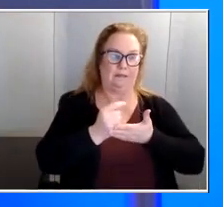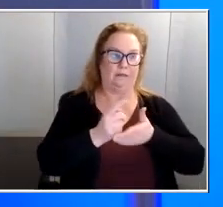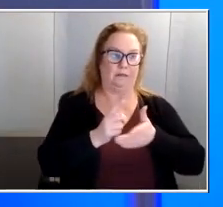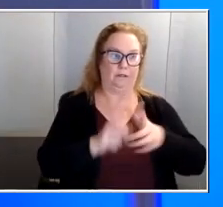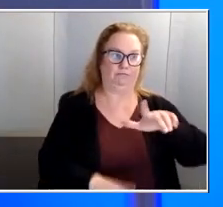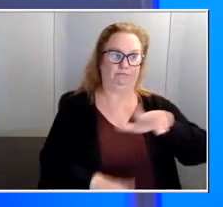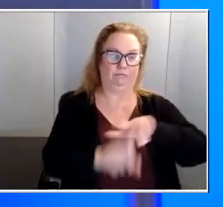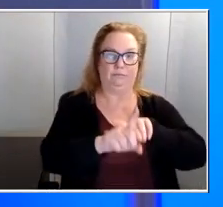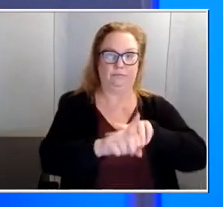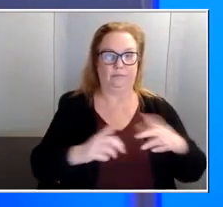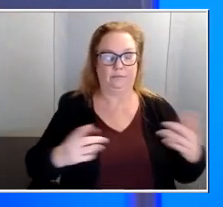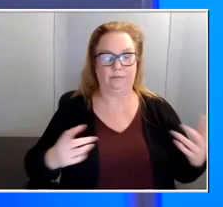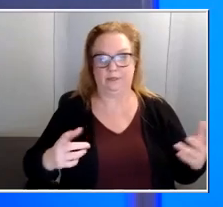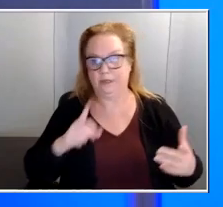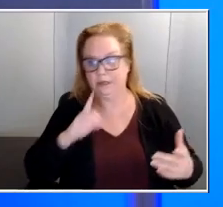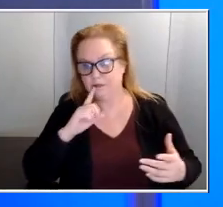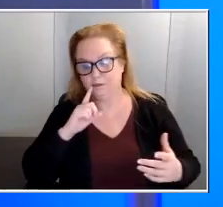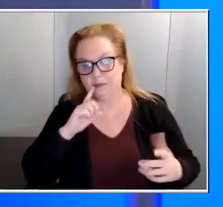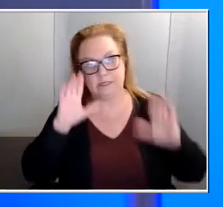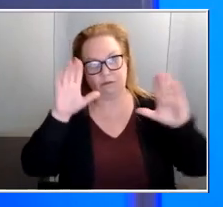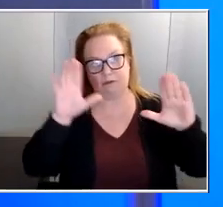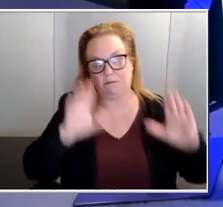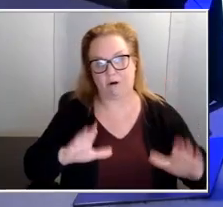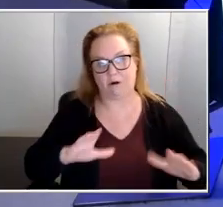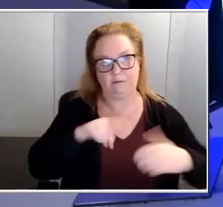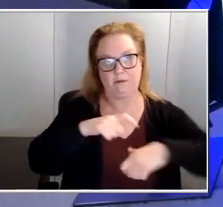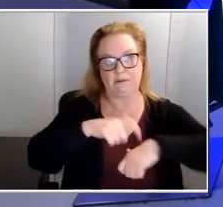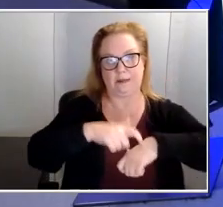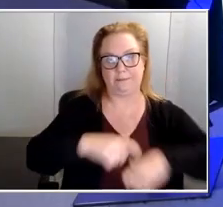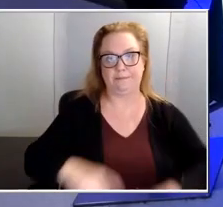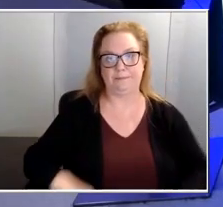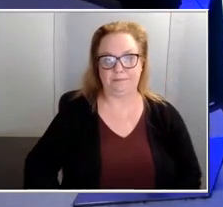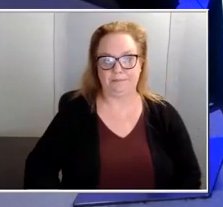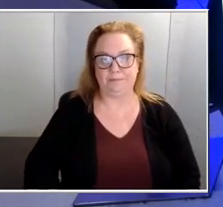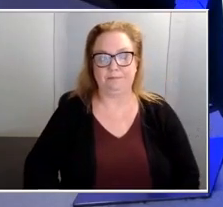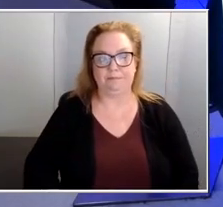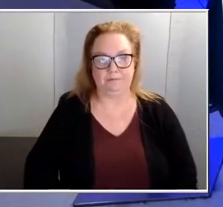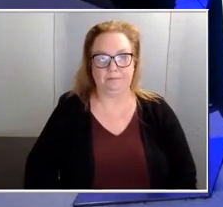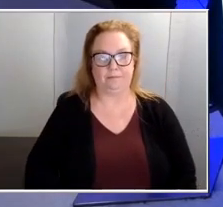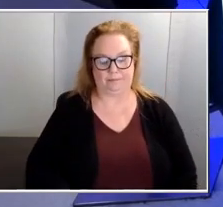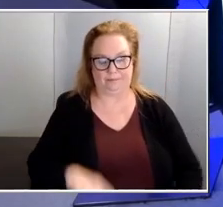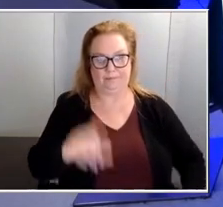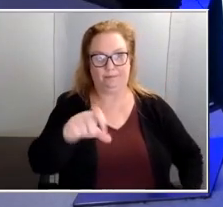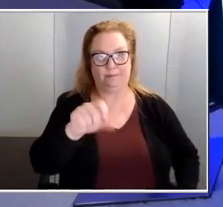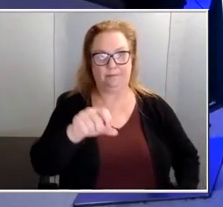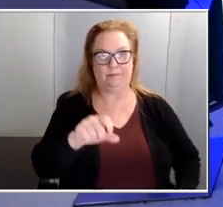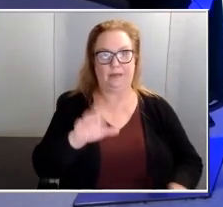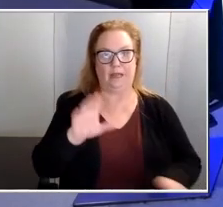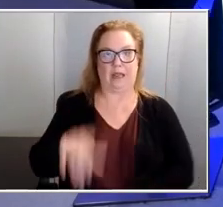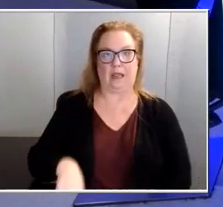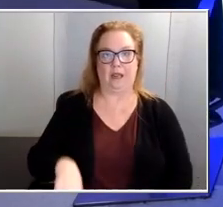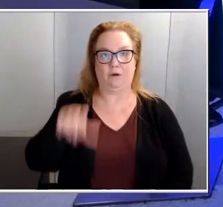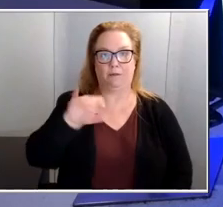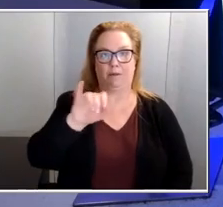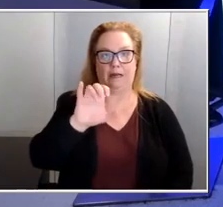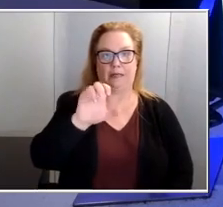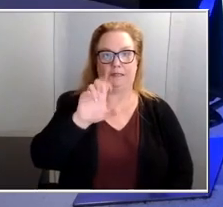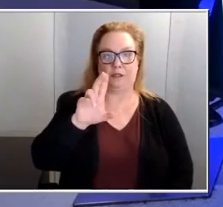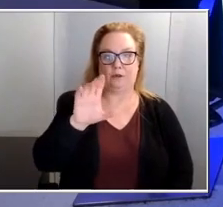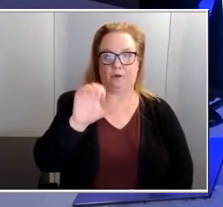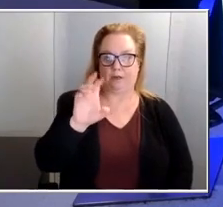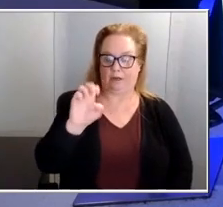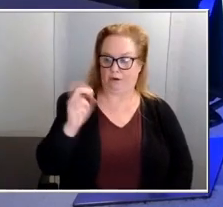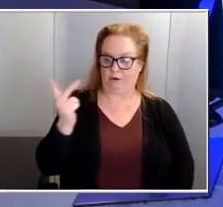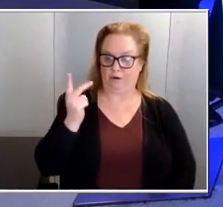forefront. It's really a remarkable time. This is a remarkable time, and again, I grew up doing some ICU care together, and you'd see